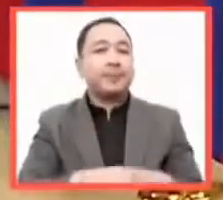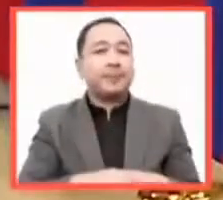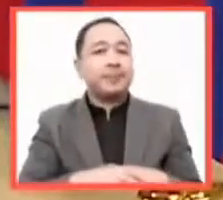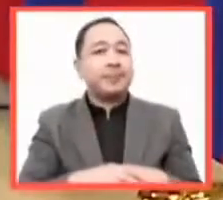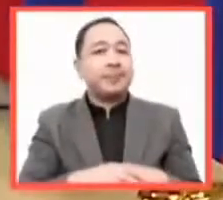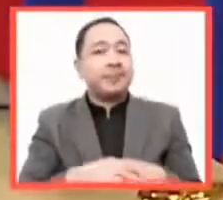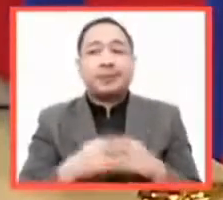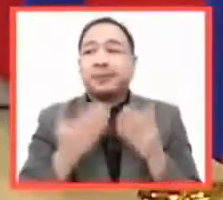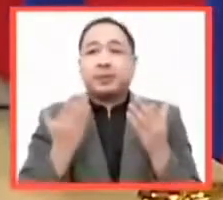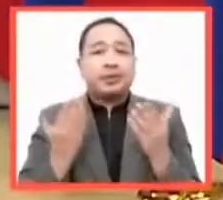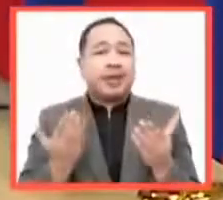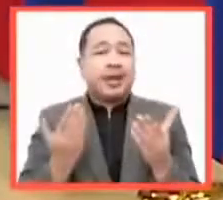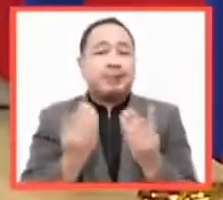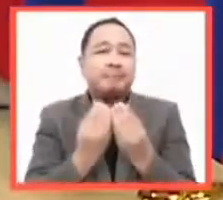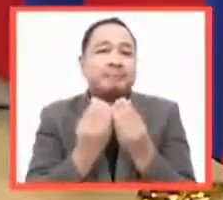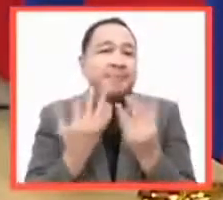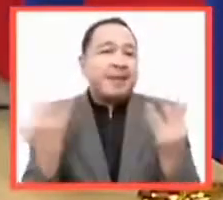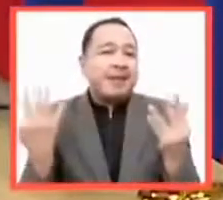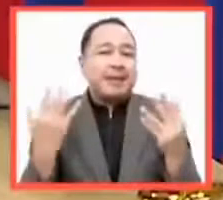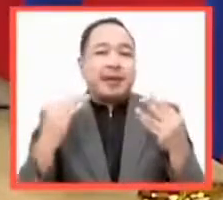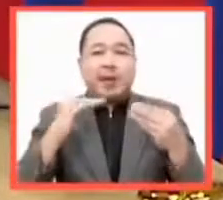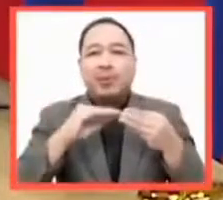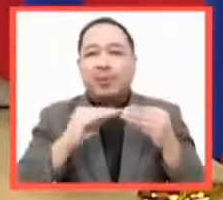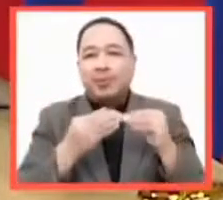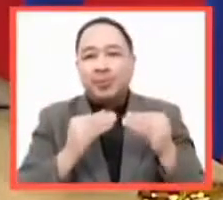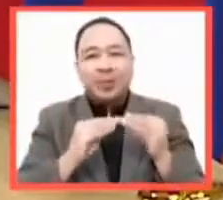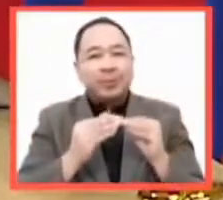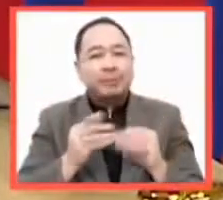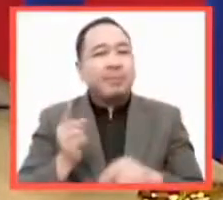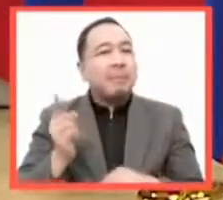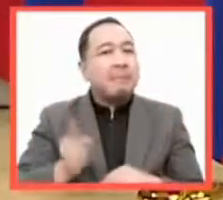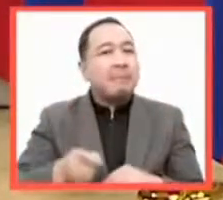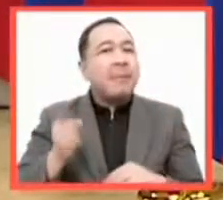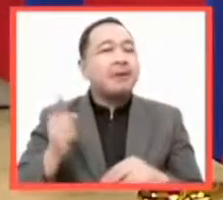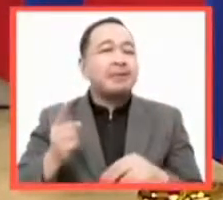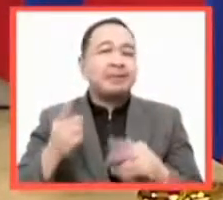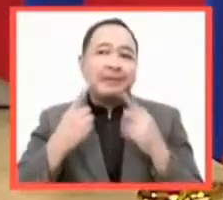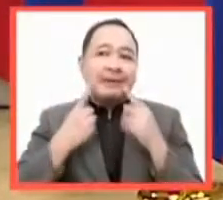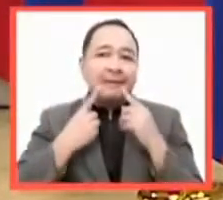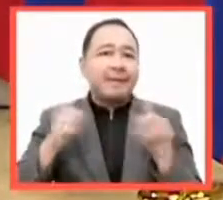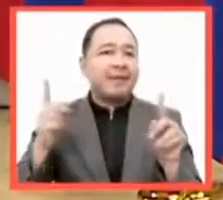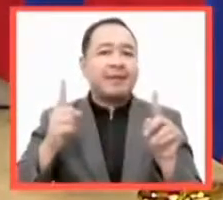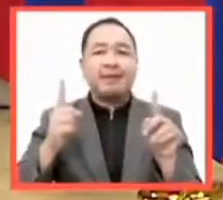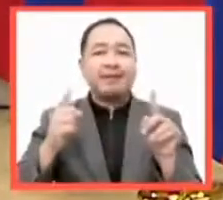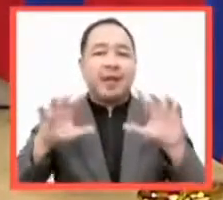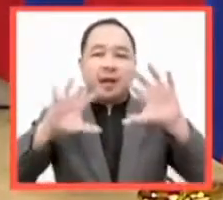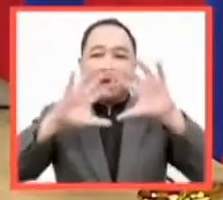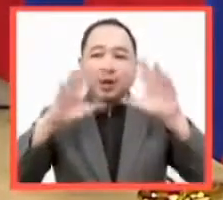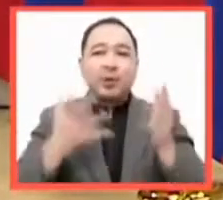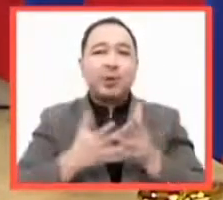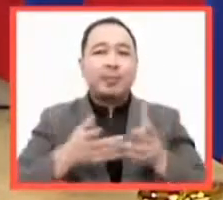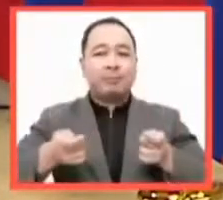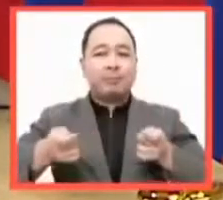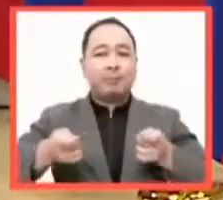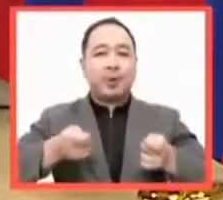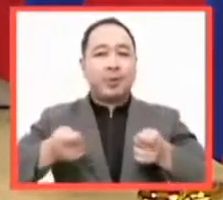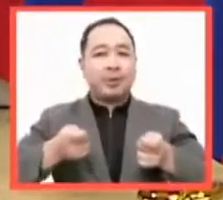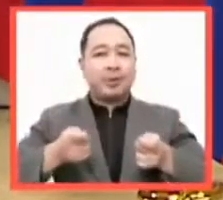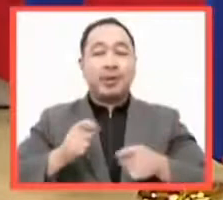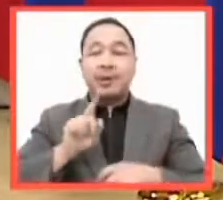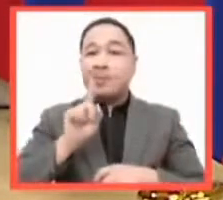Mr. President, we face multiple crises that demand effective global